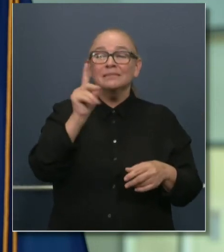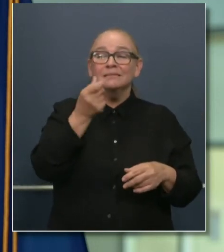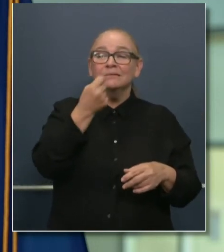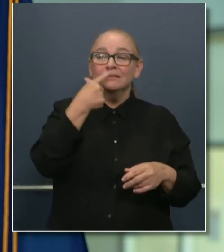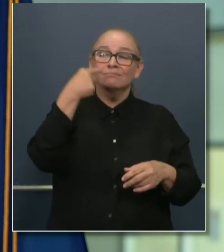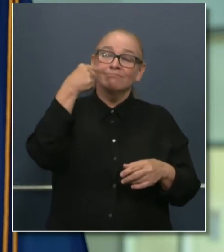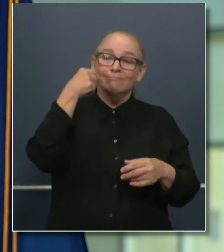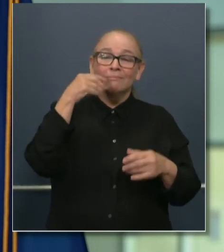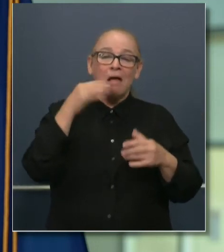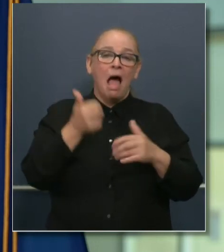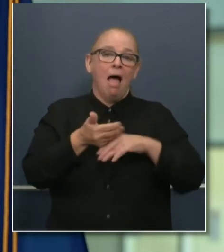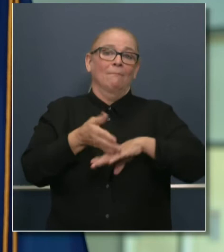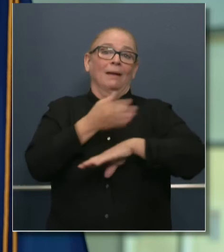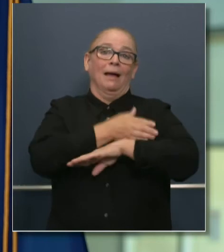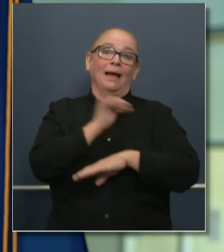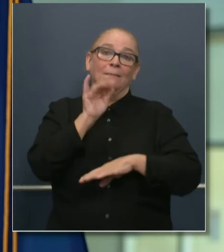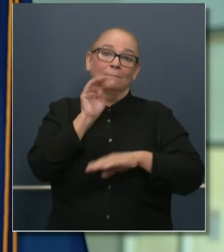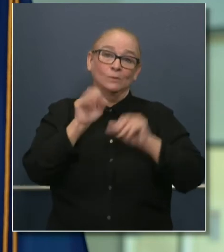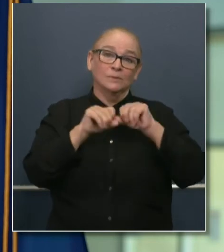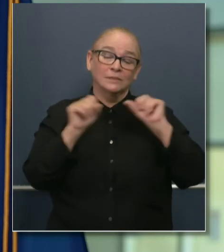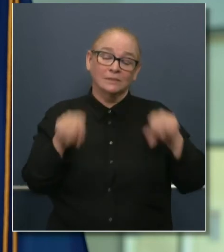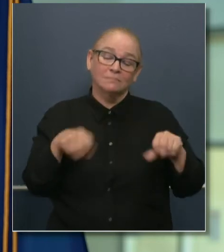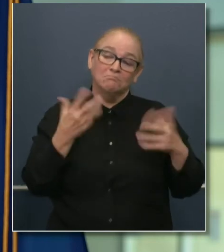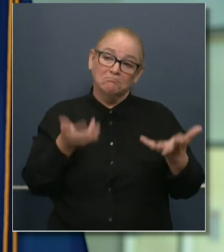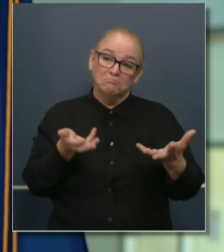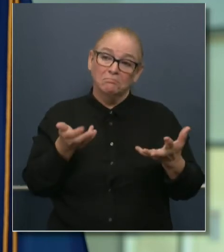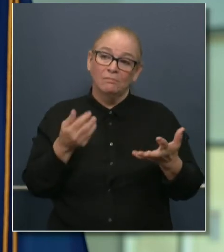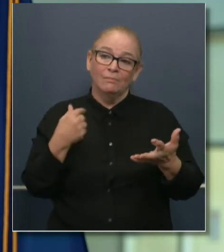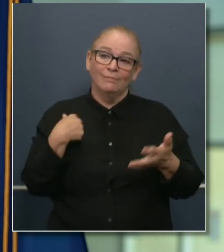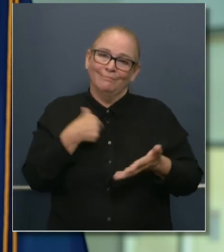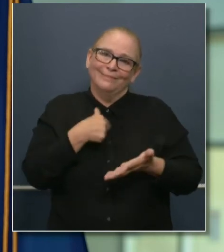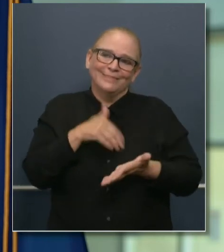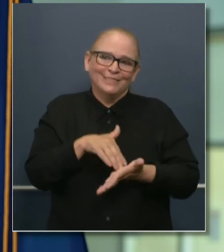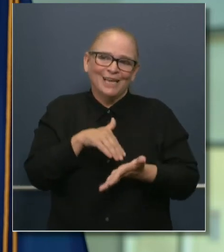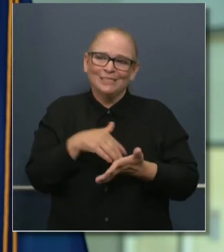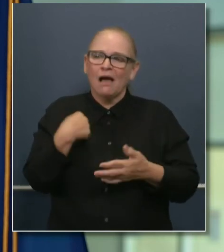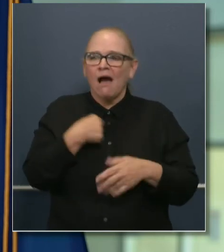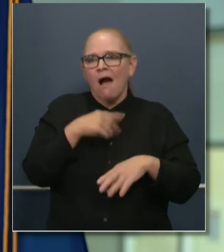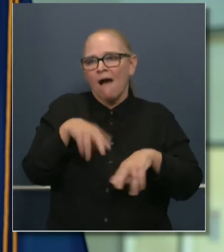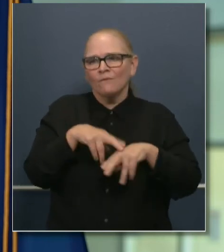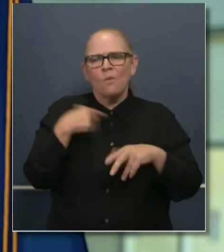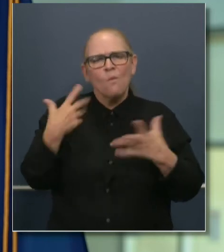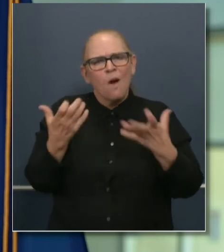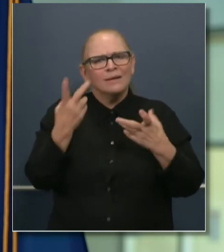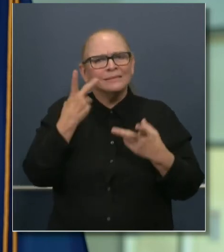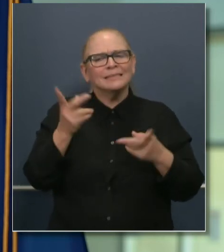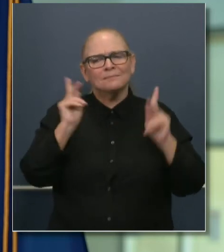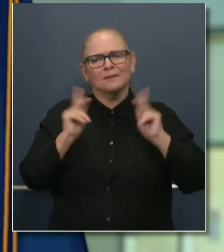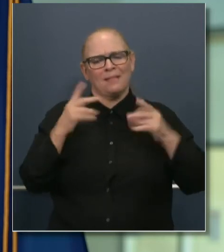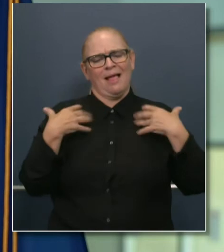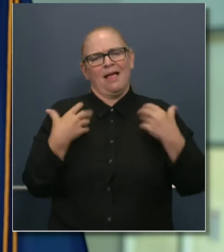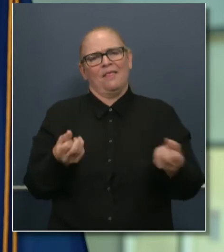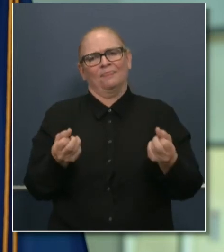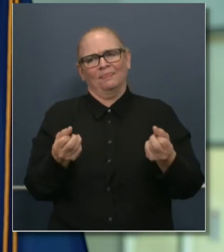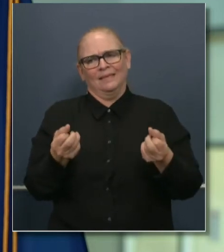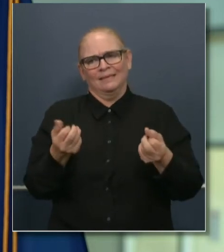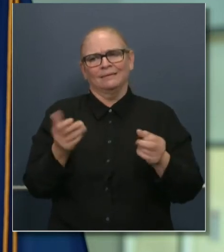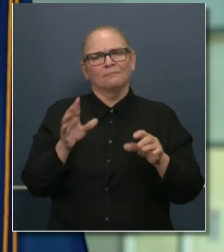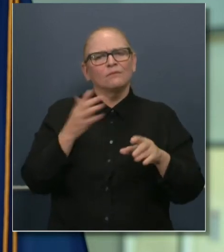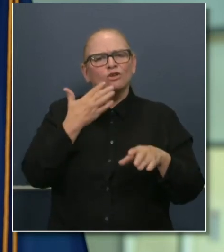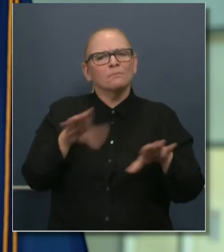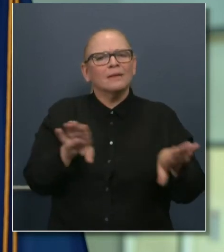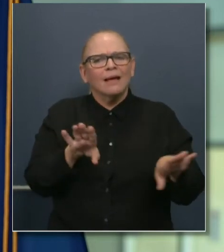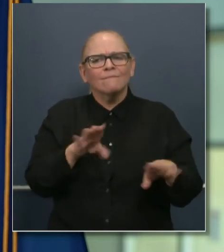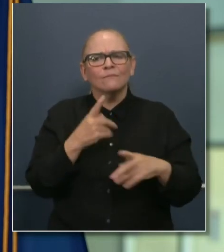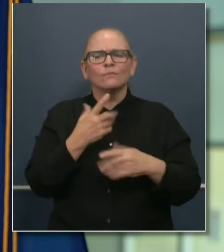as a physician, we always want people to practice good, healthy behaviors. Make sure that you get your rest, that you